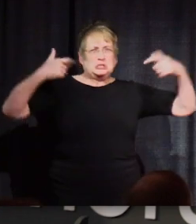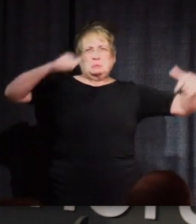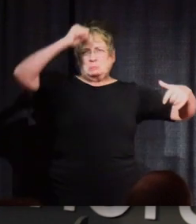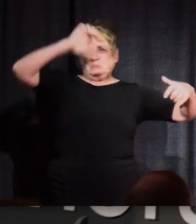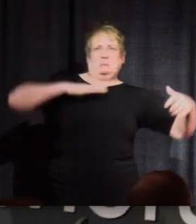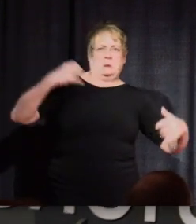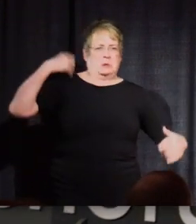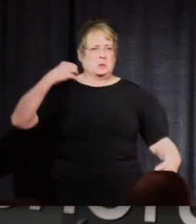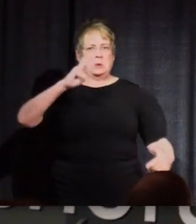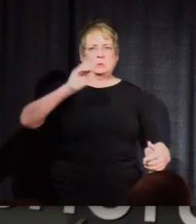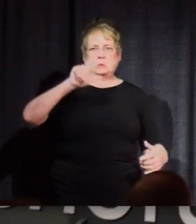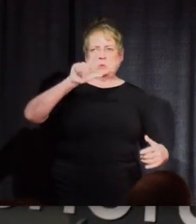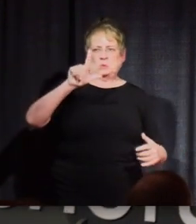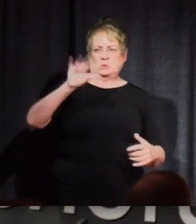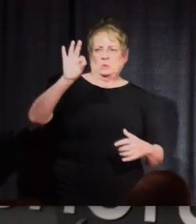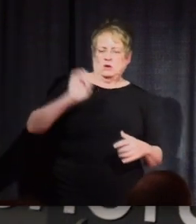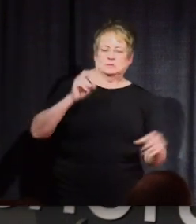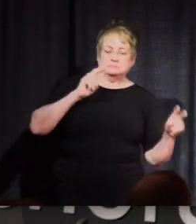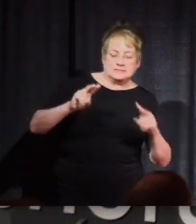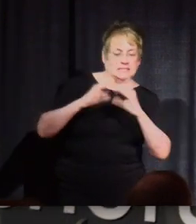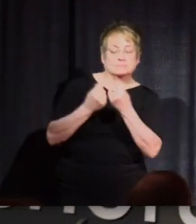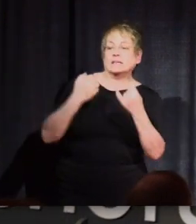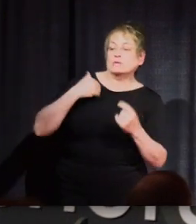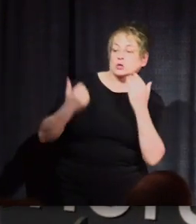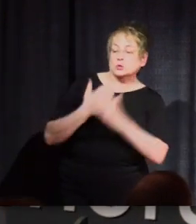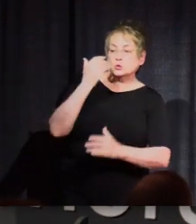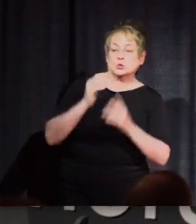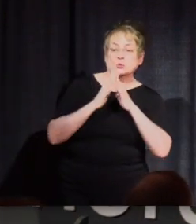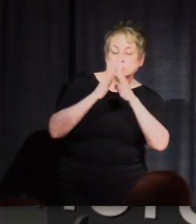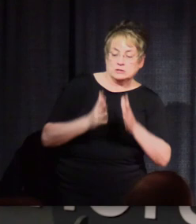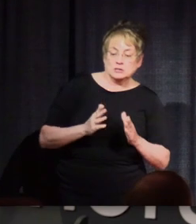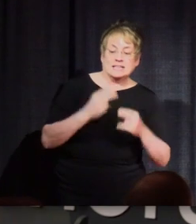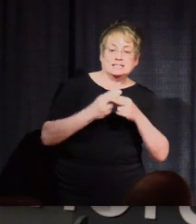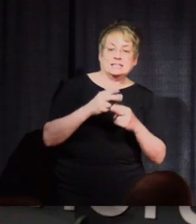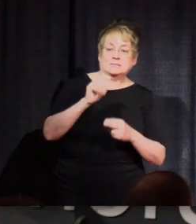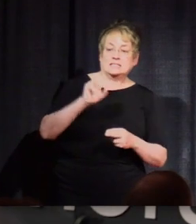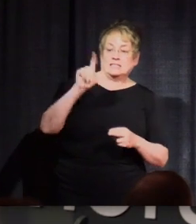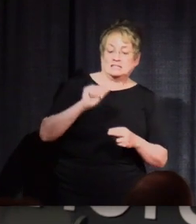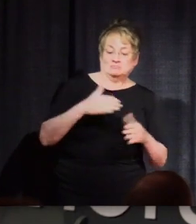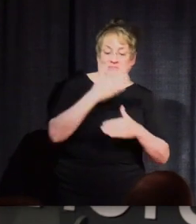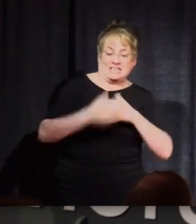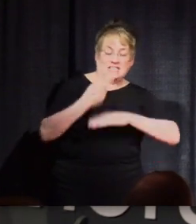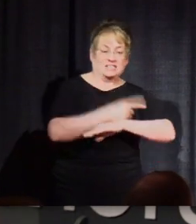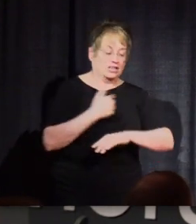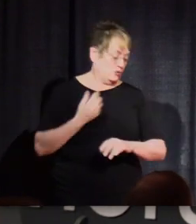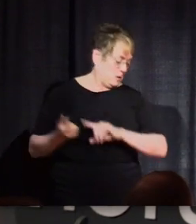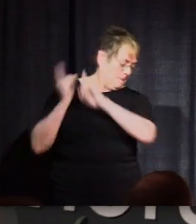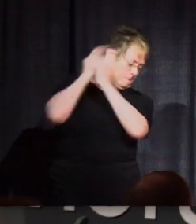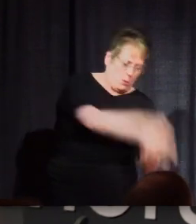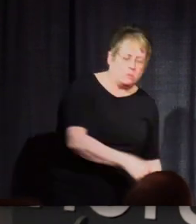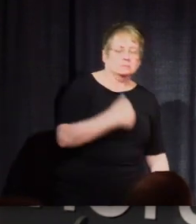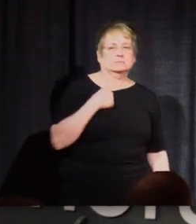coach wolf turns to the team and says we have a new wrestler her name is tayla and by the end of the day she's going to throw me in the